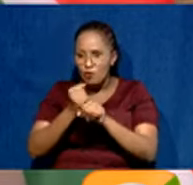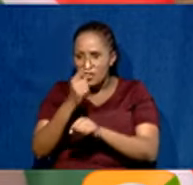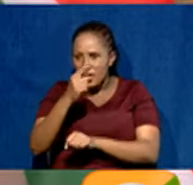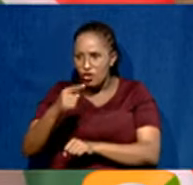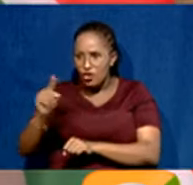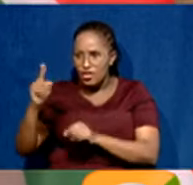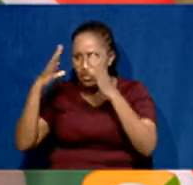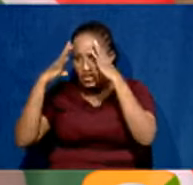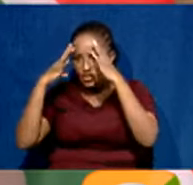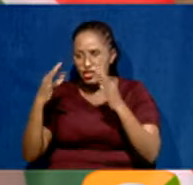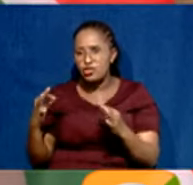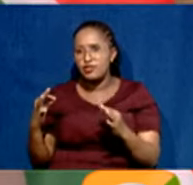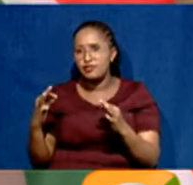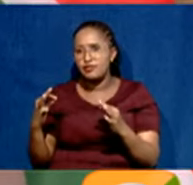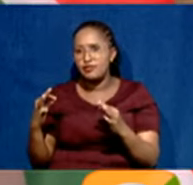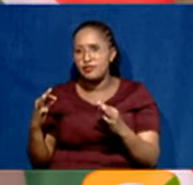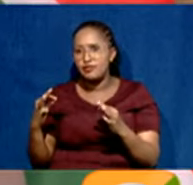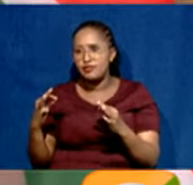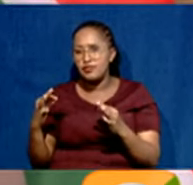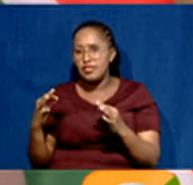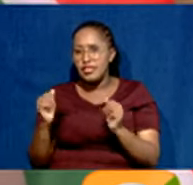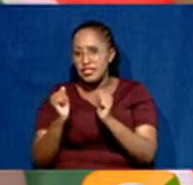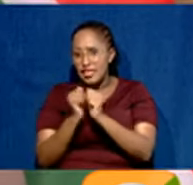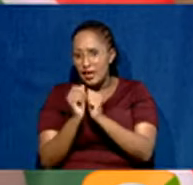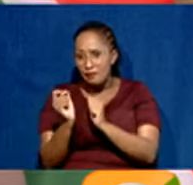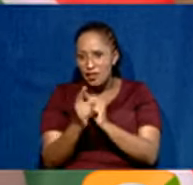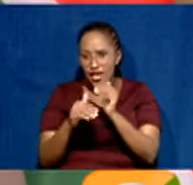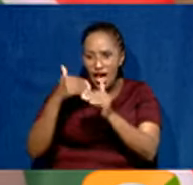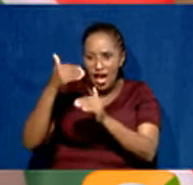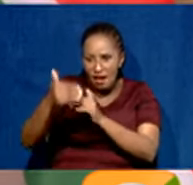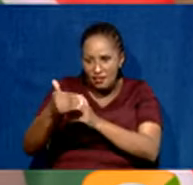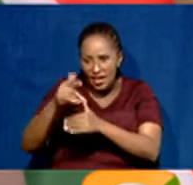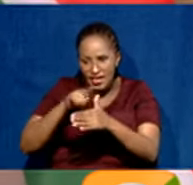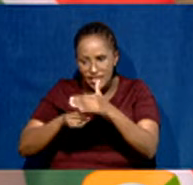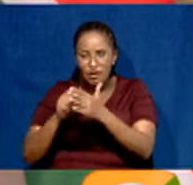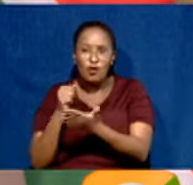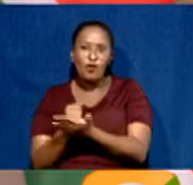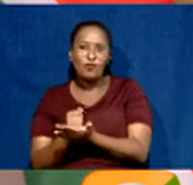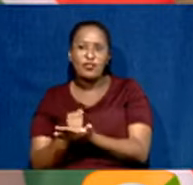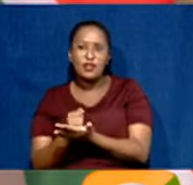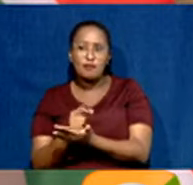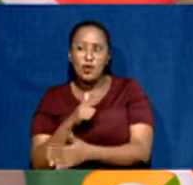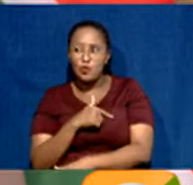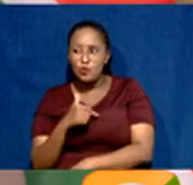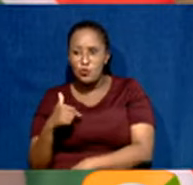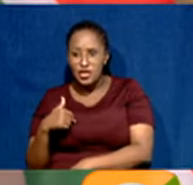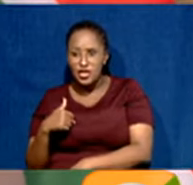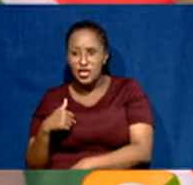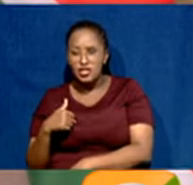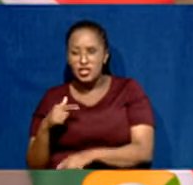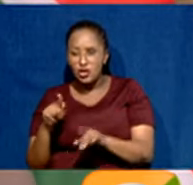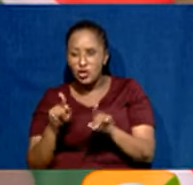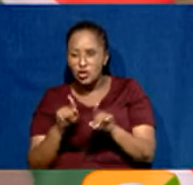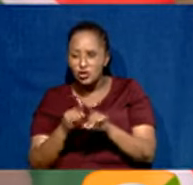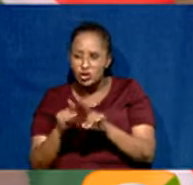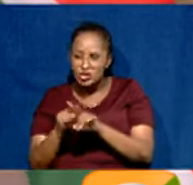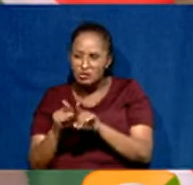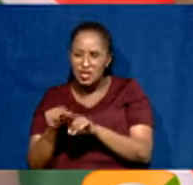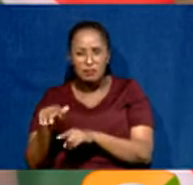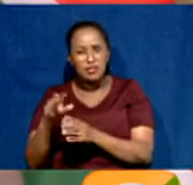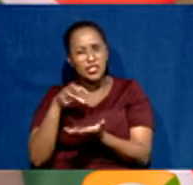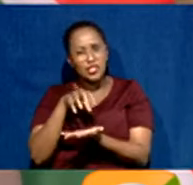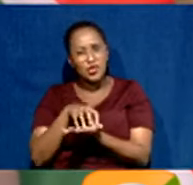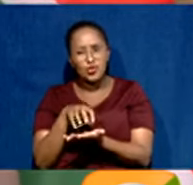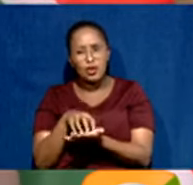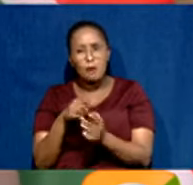not popular decisions, right? 10 months after he was president, we are in the same space. But let me tell you the